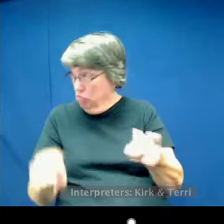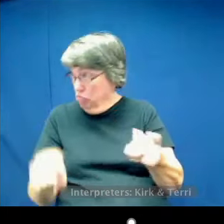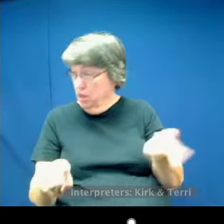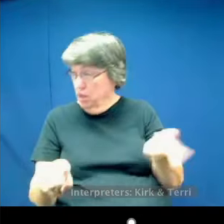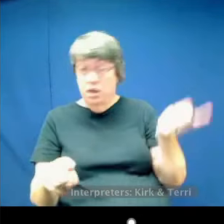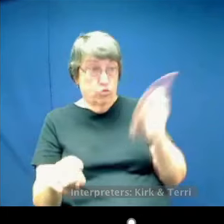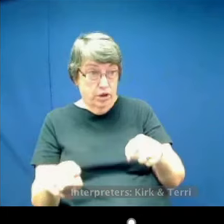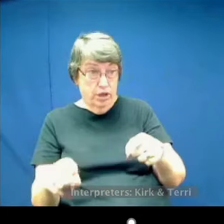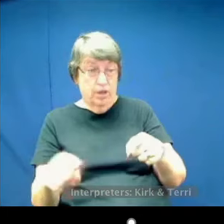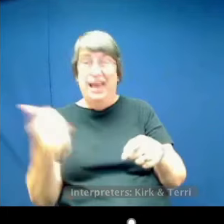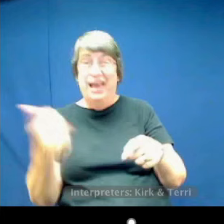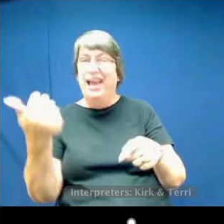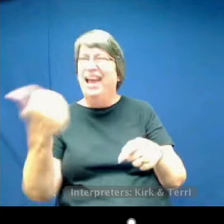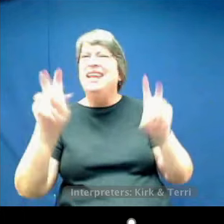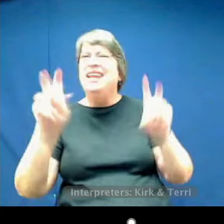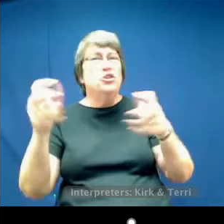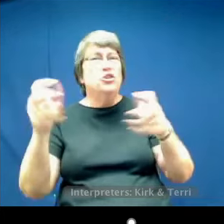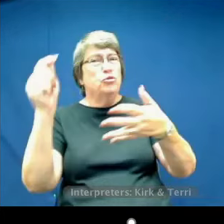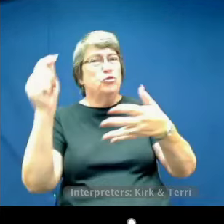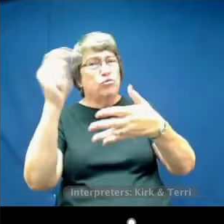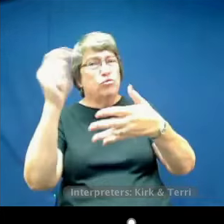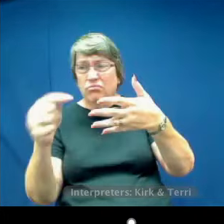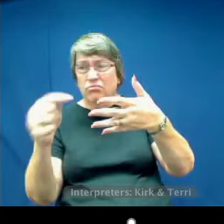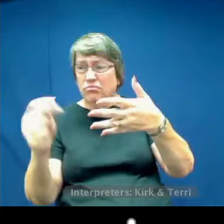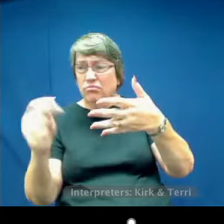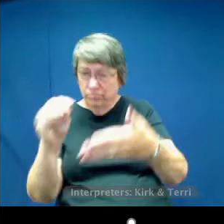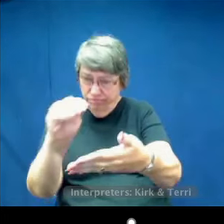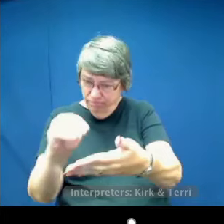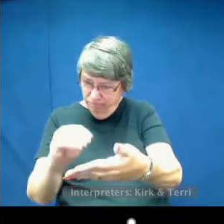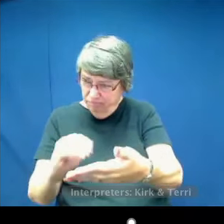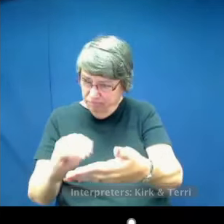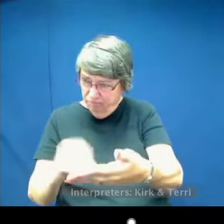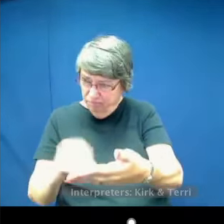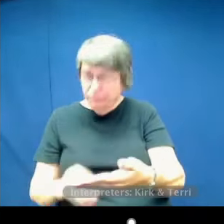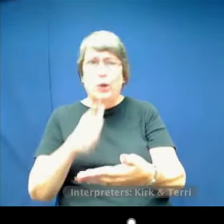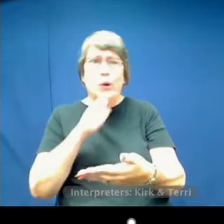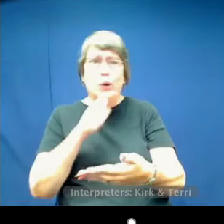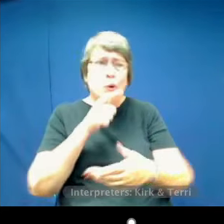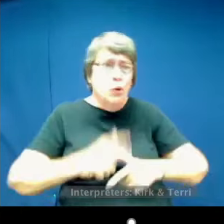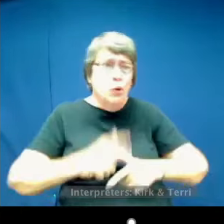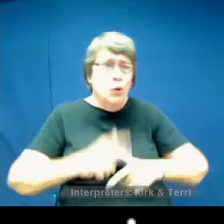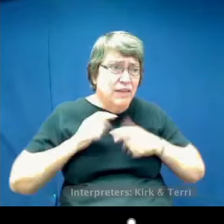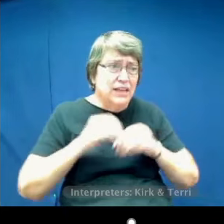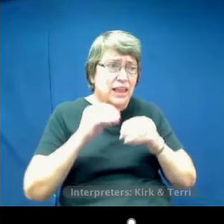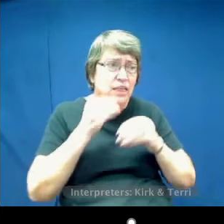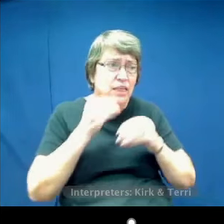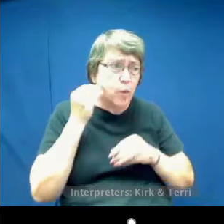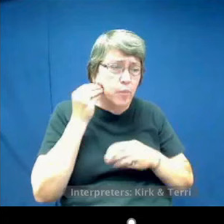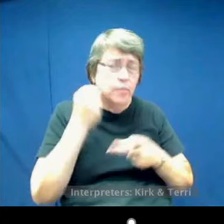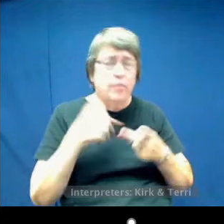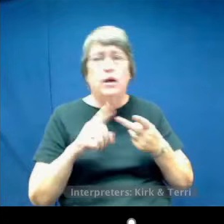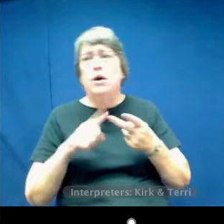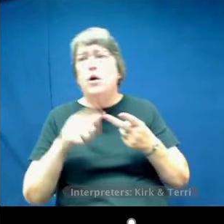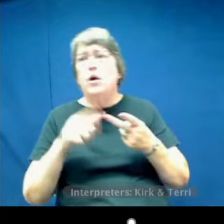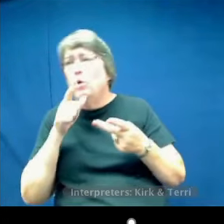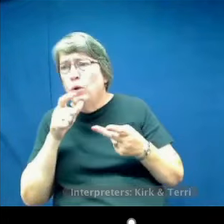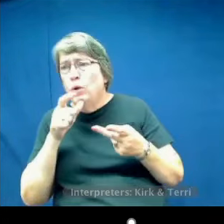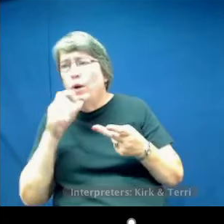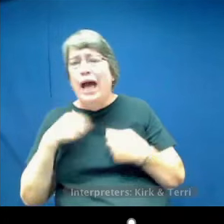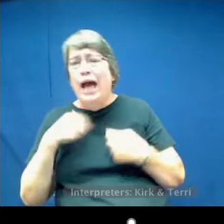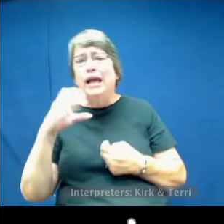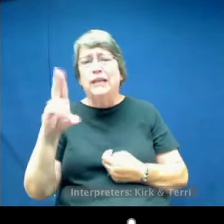issues involved in their case. So they may agree on who gets to live in the marital home. They may agree on custody. They